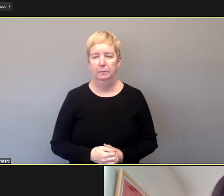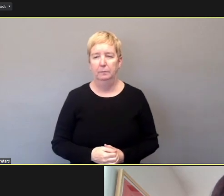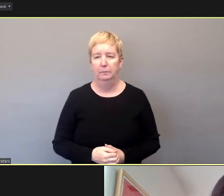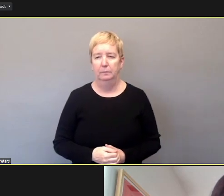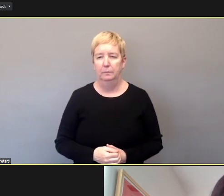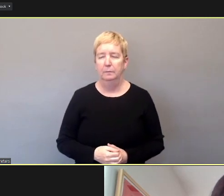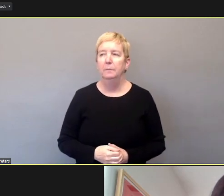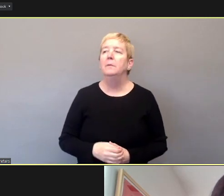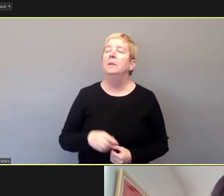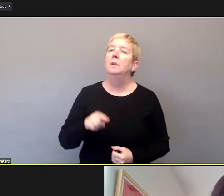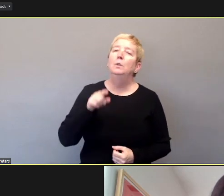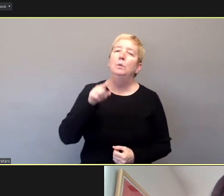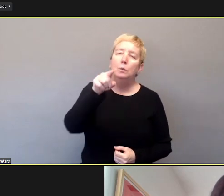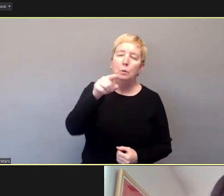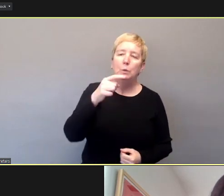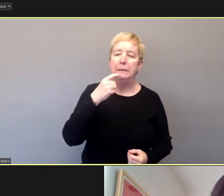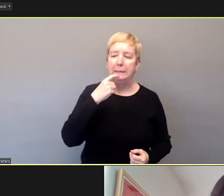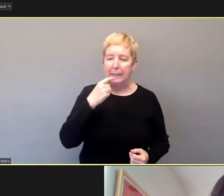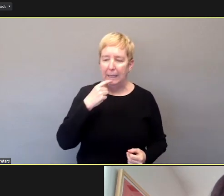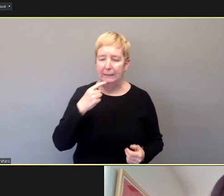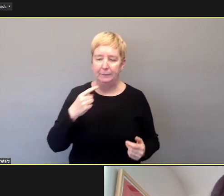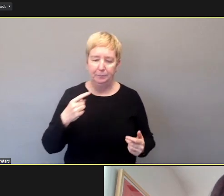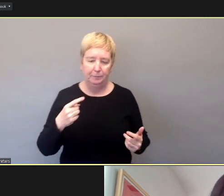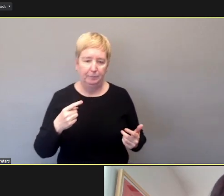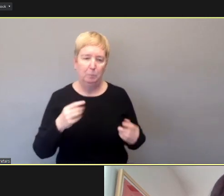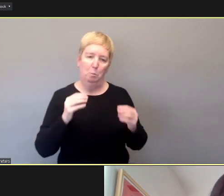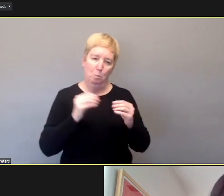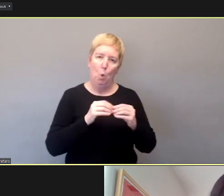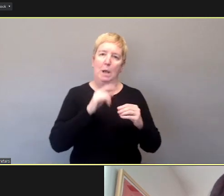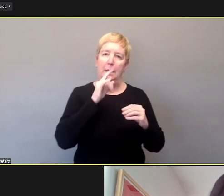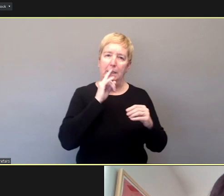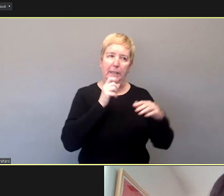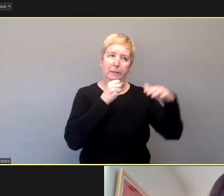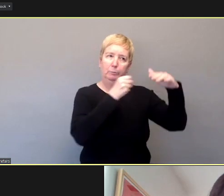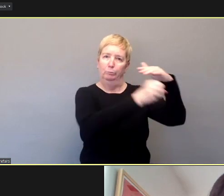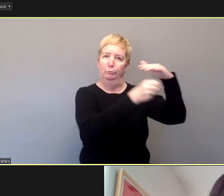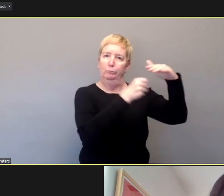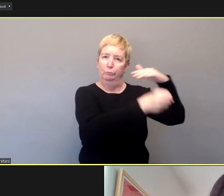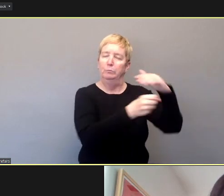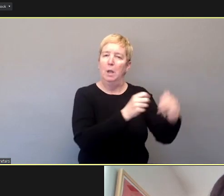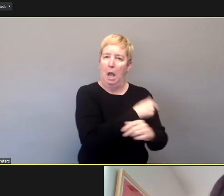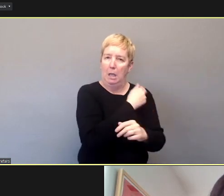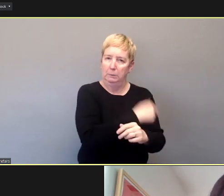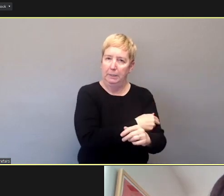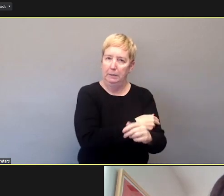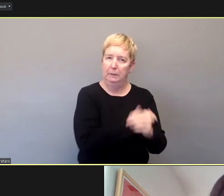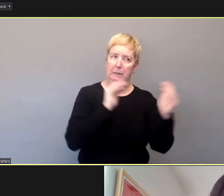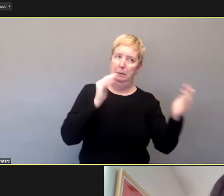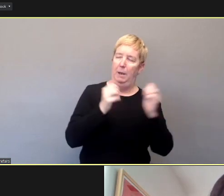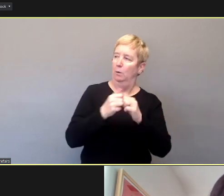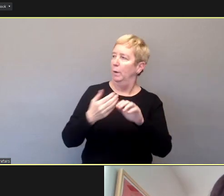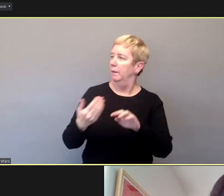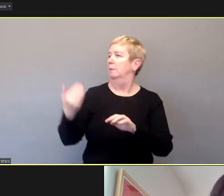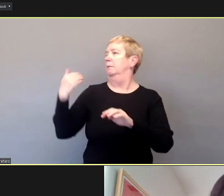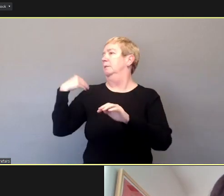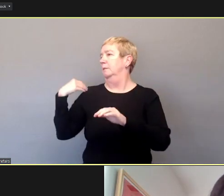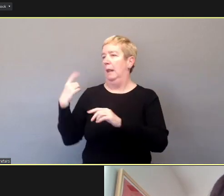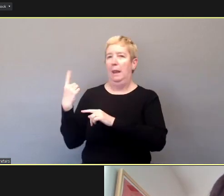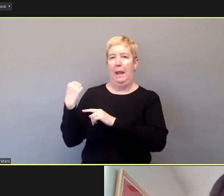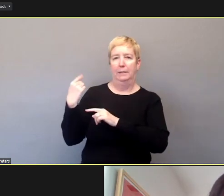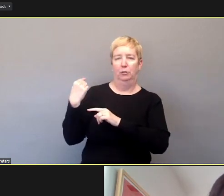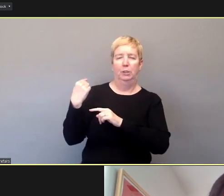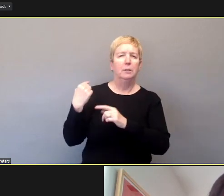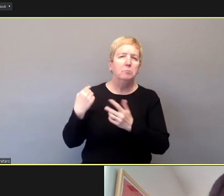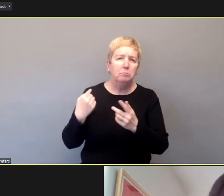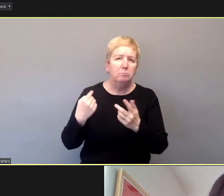juveniles, kids are going to hospitals in greater numbers than earlier in the pandemic. I was wondering if you could just kind of put that into a little bit